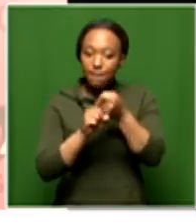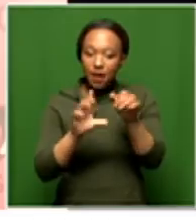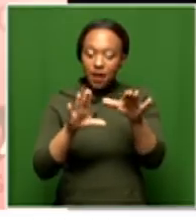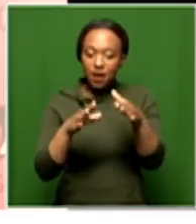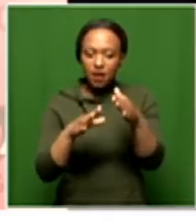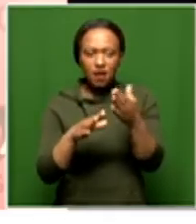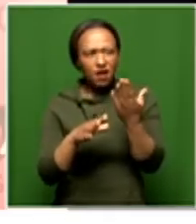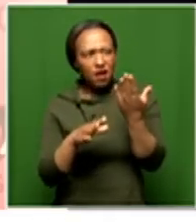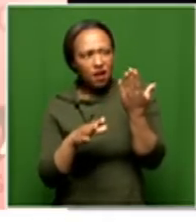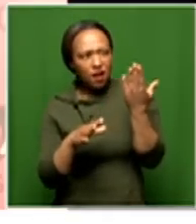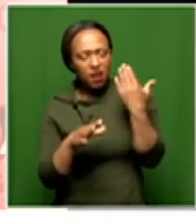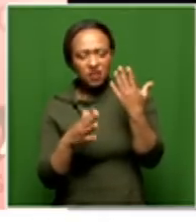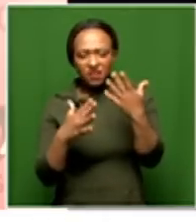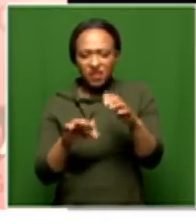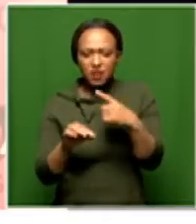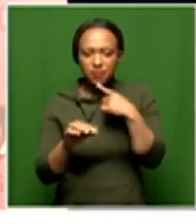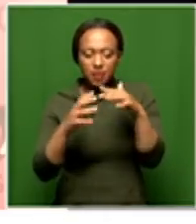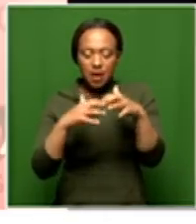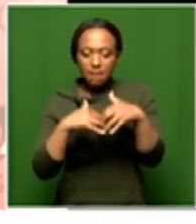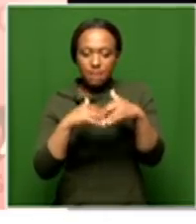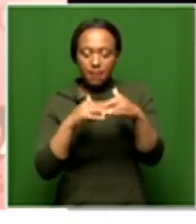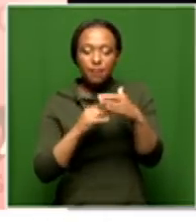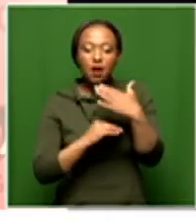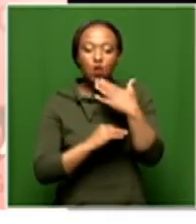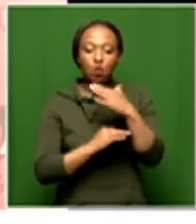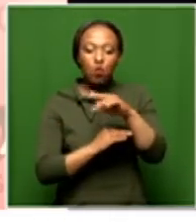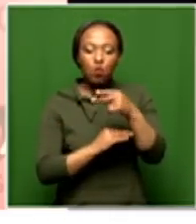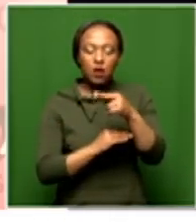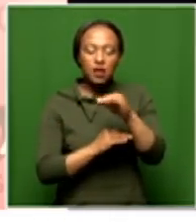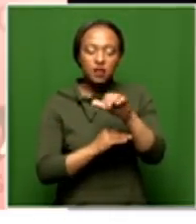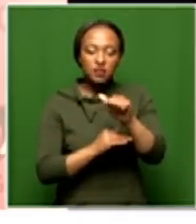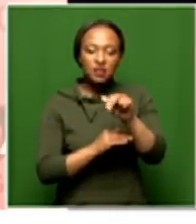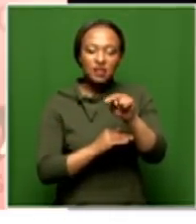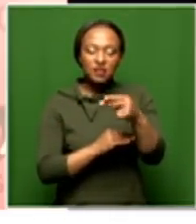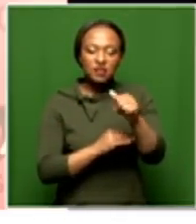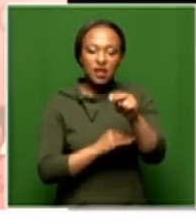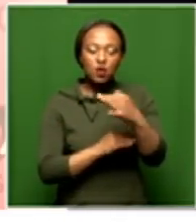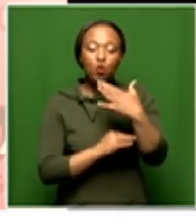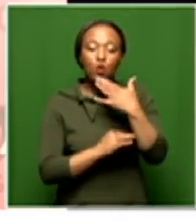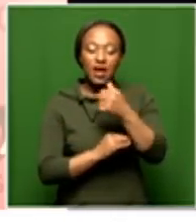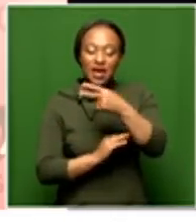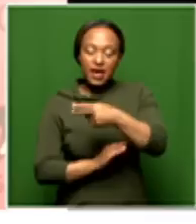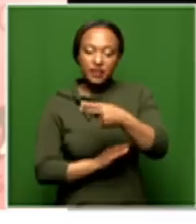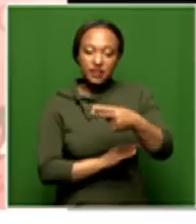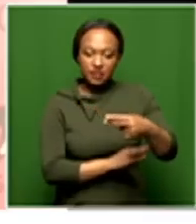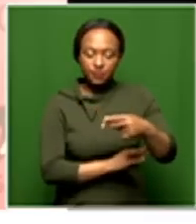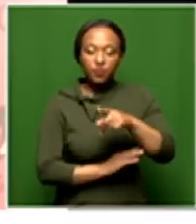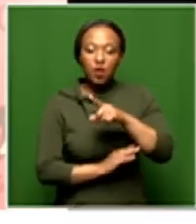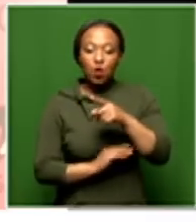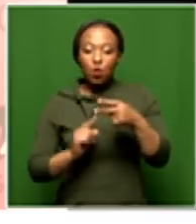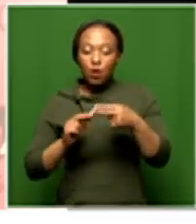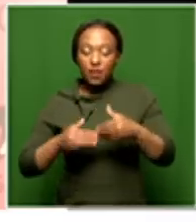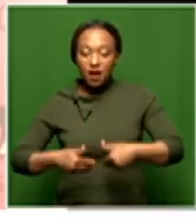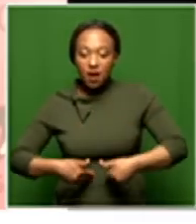which was last called, established by Comrade Krisani. We call it the Triple H campaign, which stands for health, hunger, and